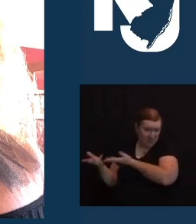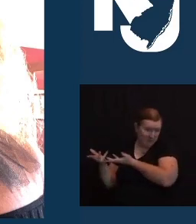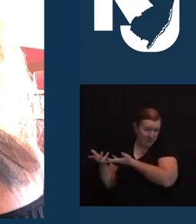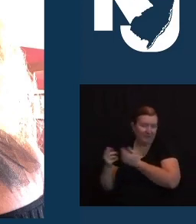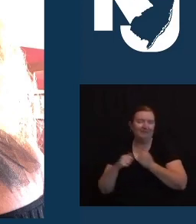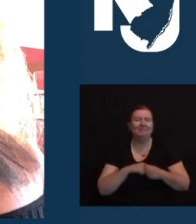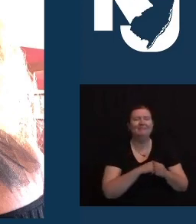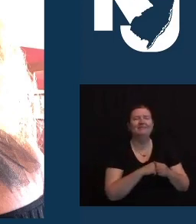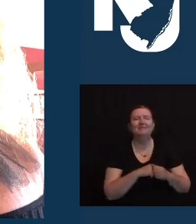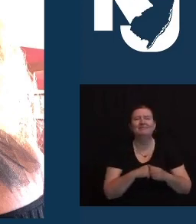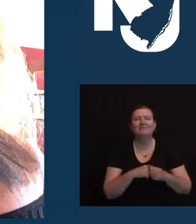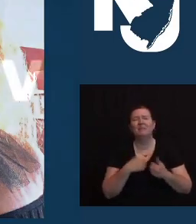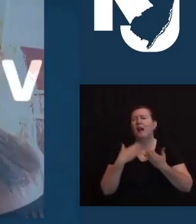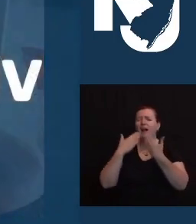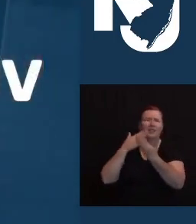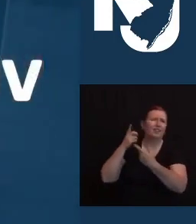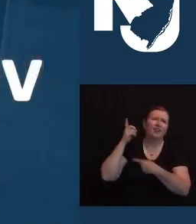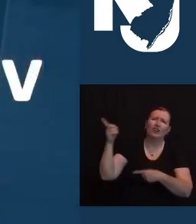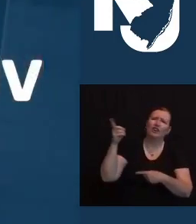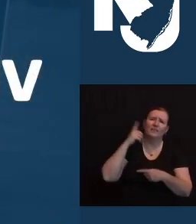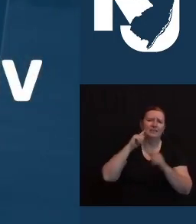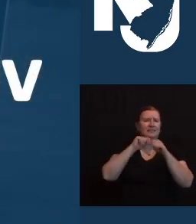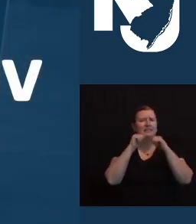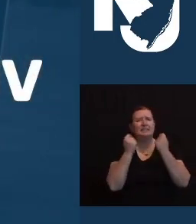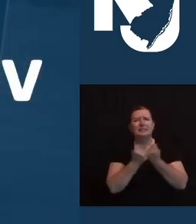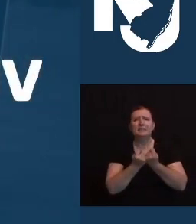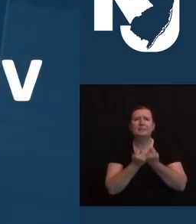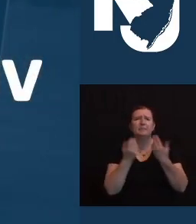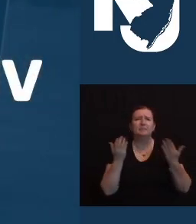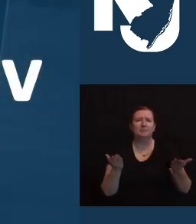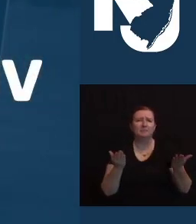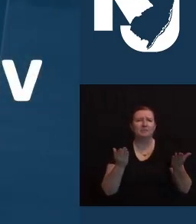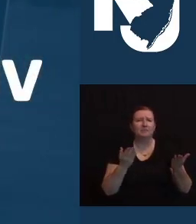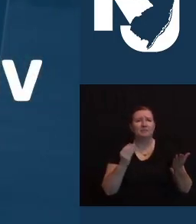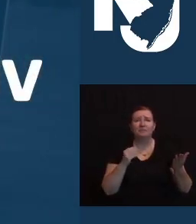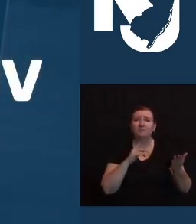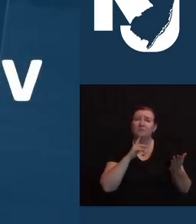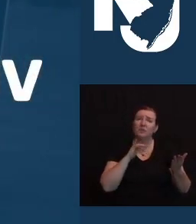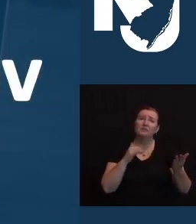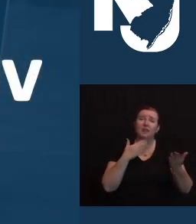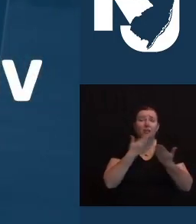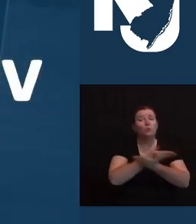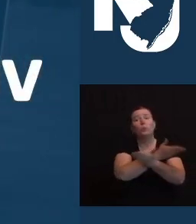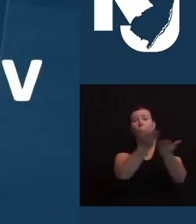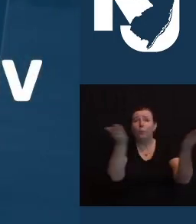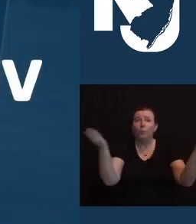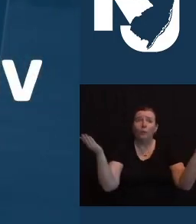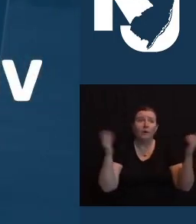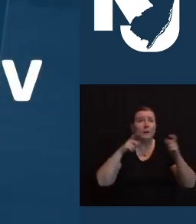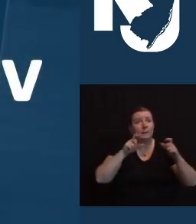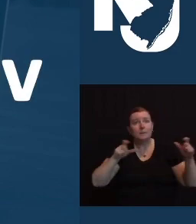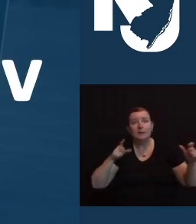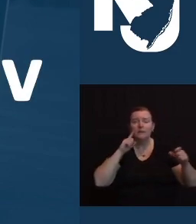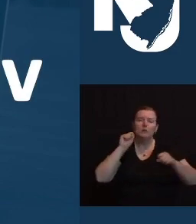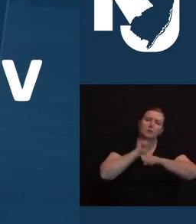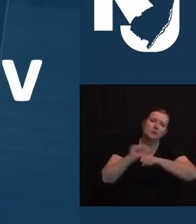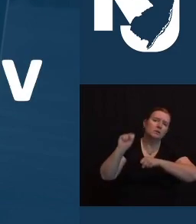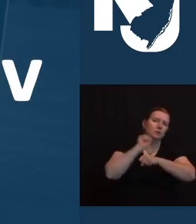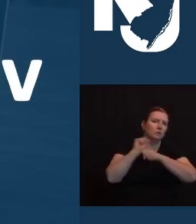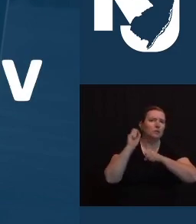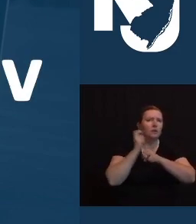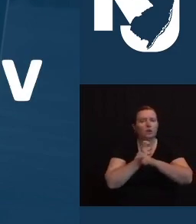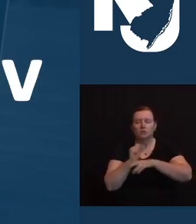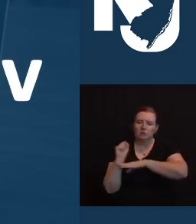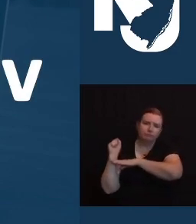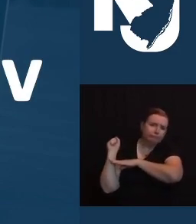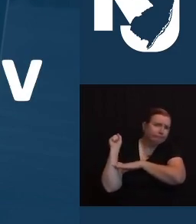and her team, I also thank each of you for all you're doing every day to help us defeat COVID-19. So please don't let up.